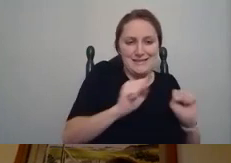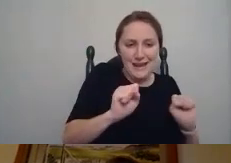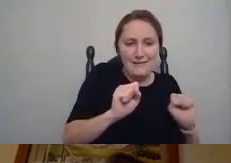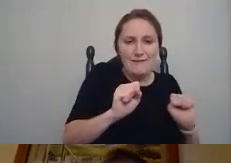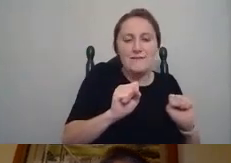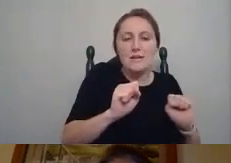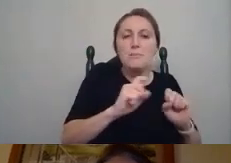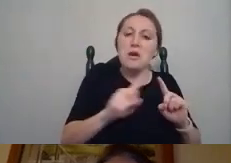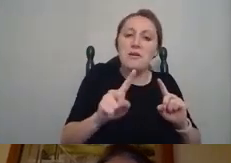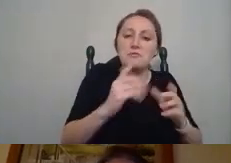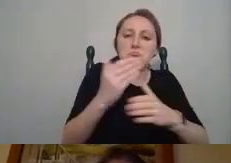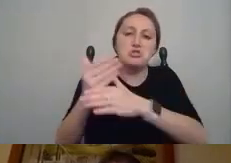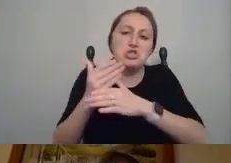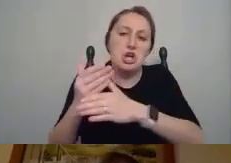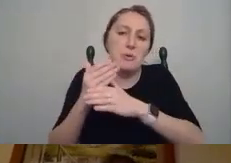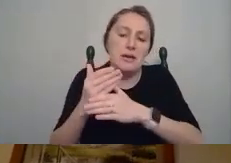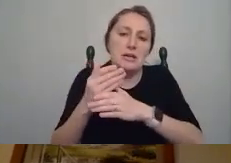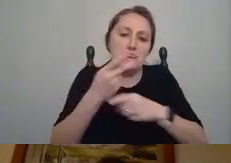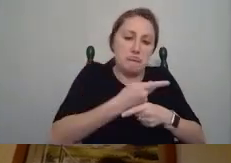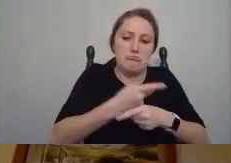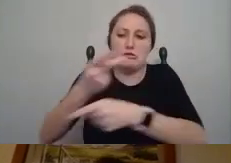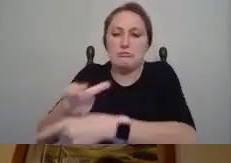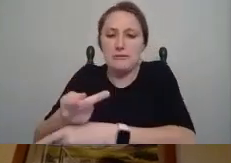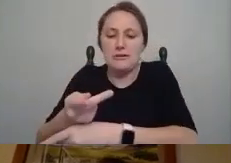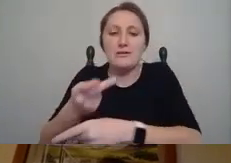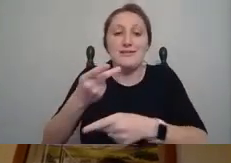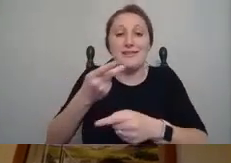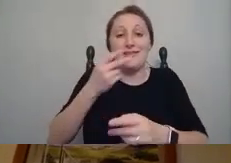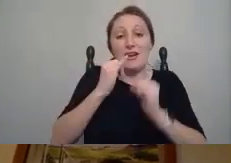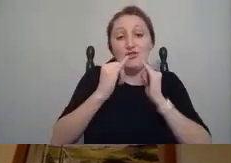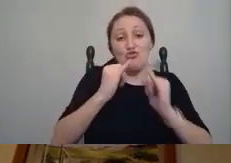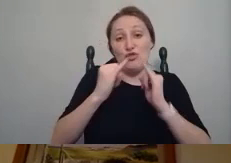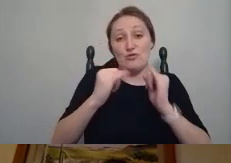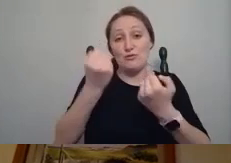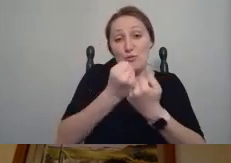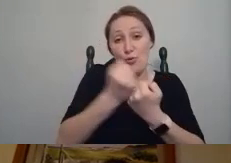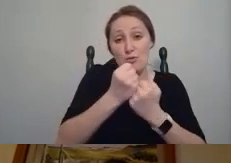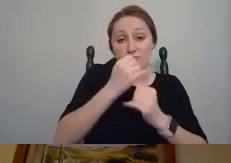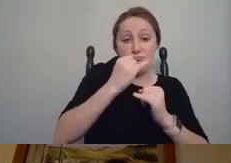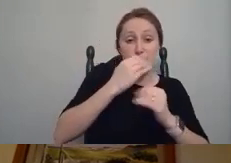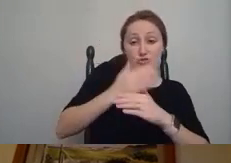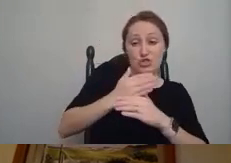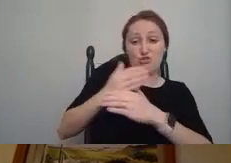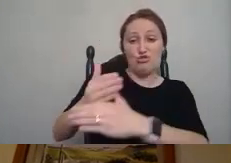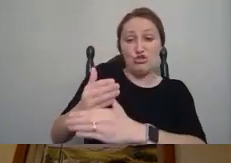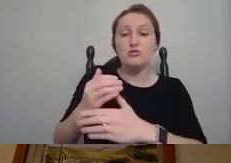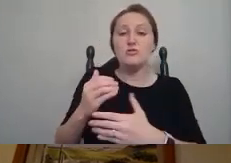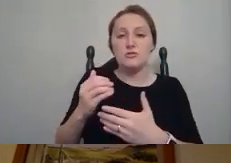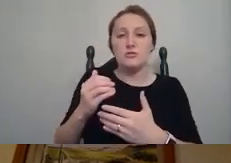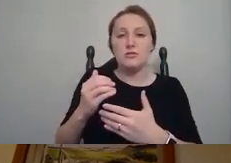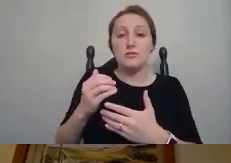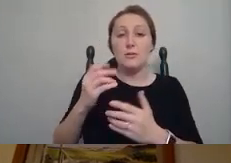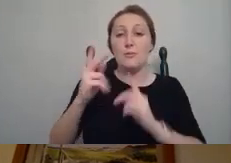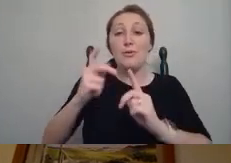sharing the supervision and perhaps instructional supports for groups of kids that aren't in their families, but now are in their